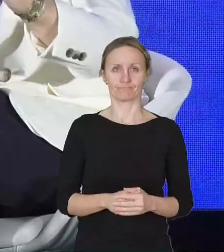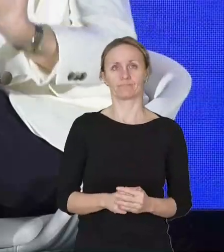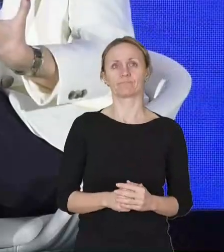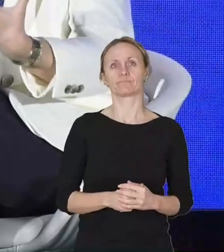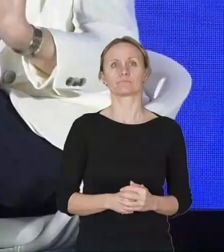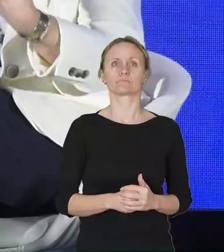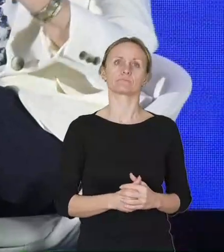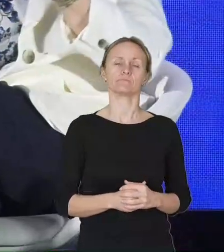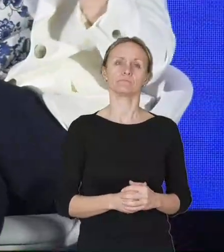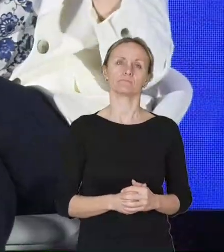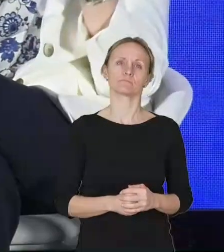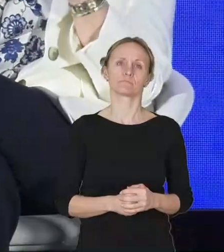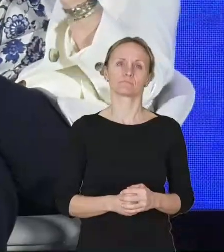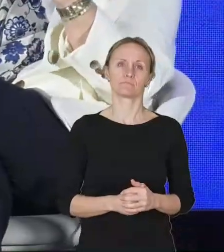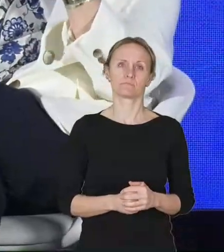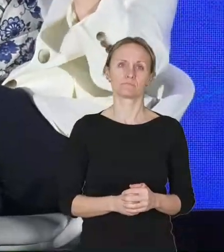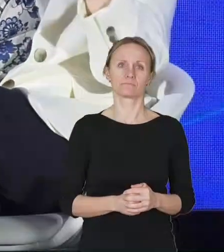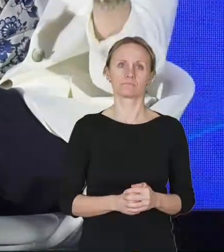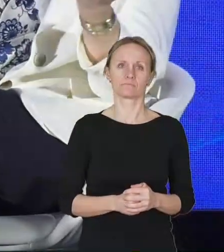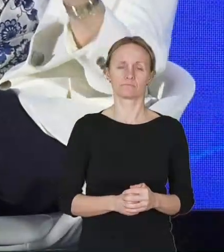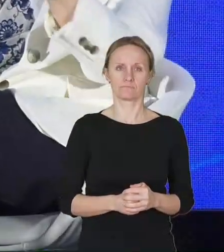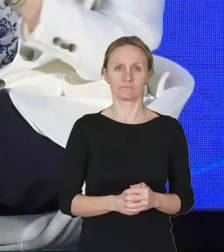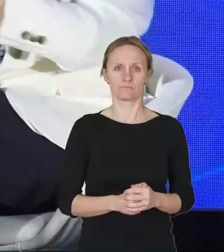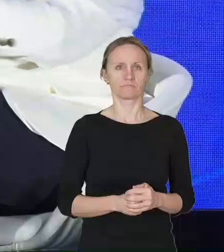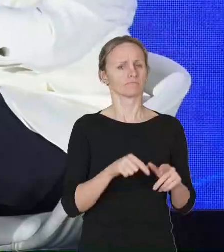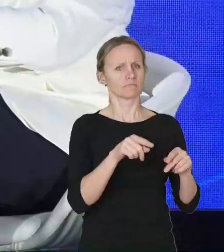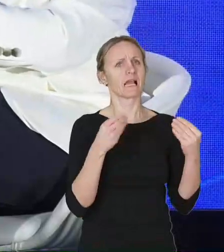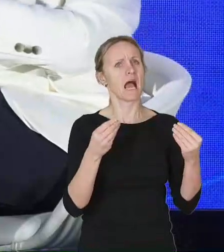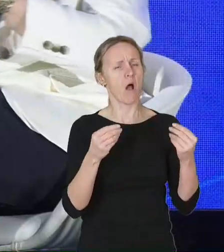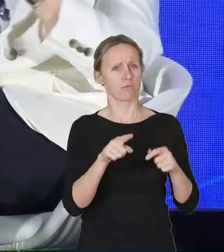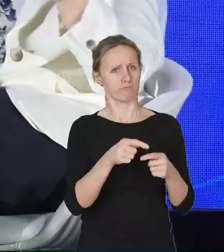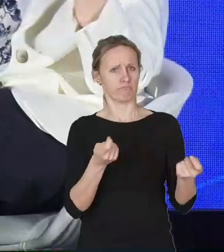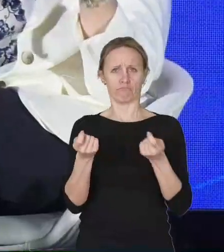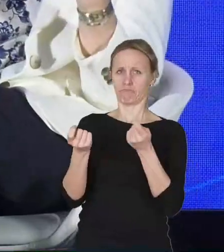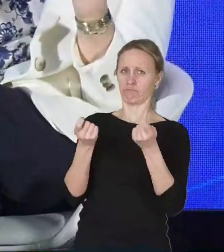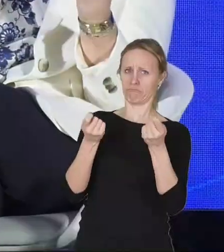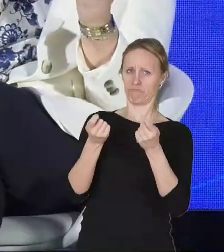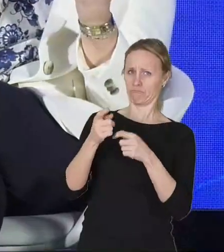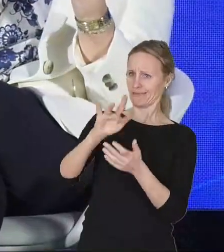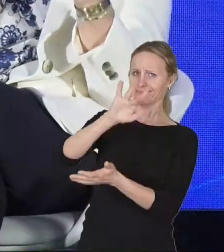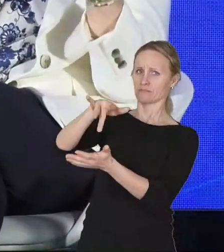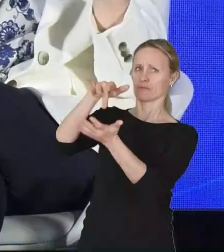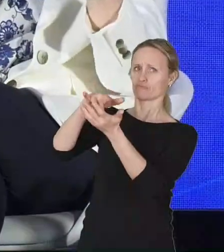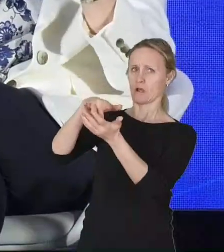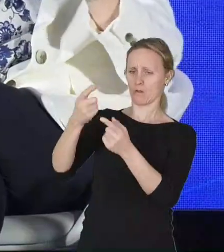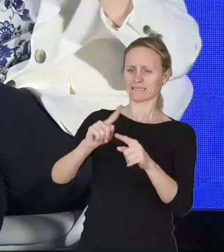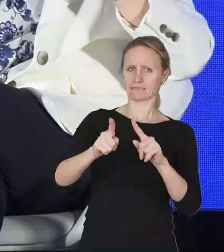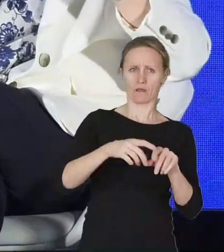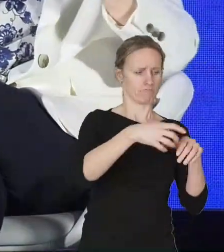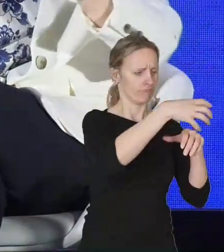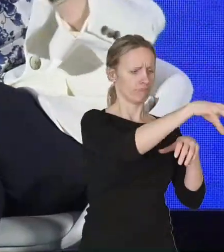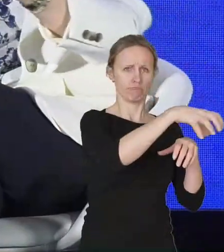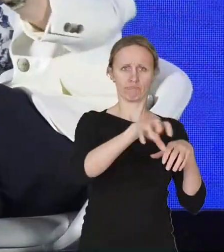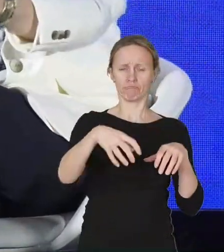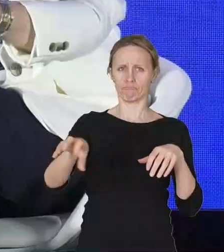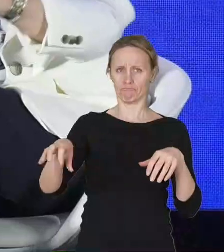of governing those regions. And this issue of centralization versus decentralization is not so much spoken about because it